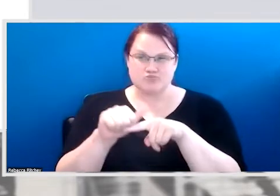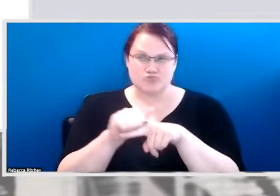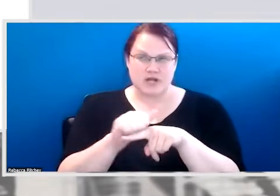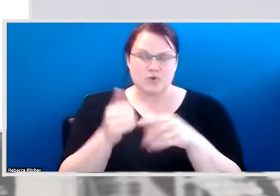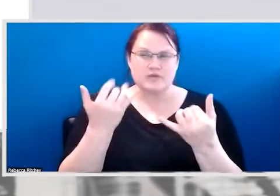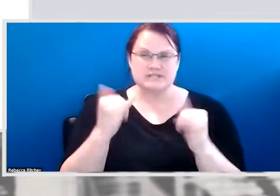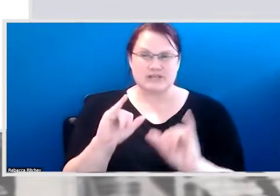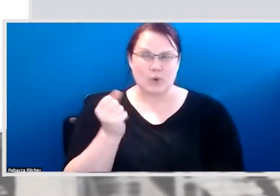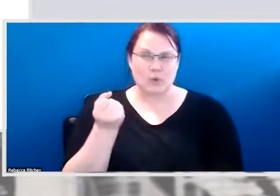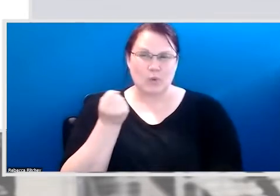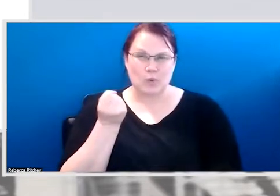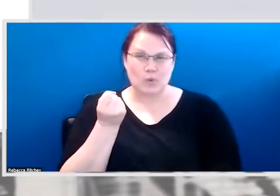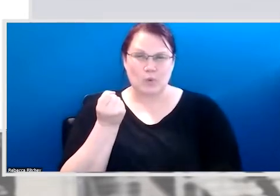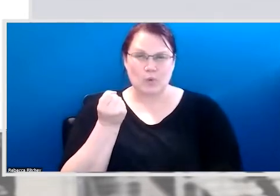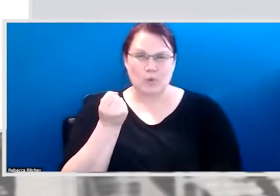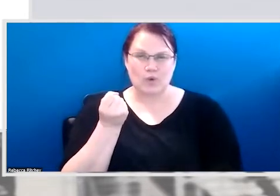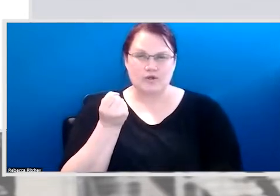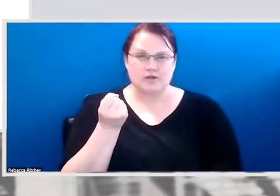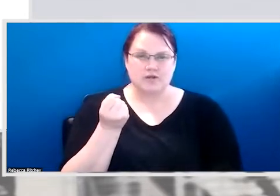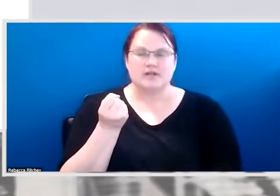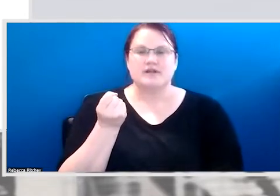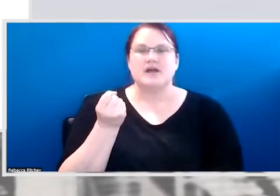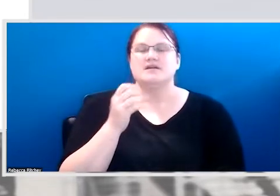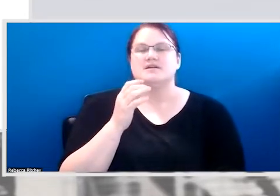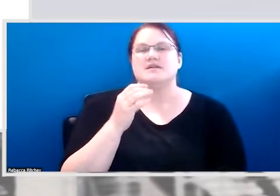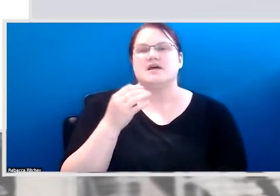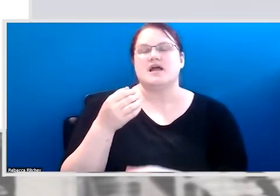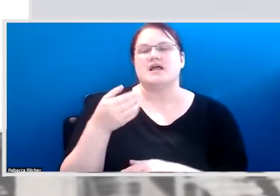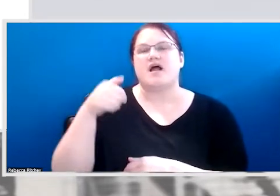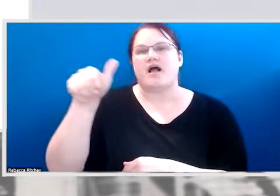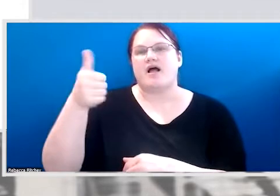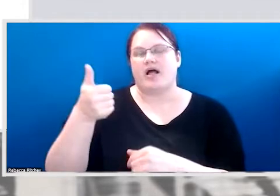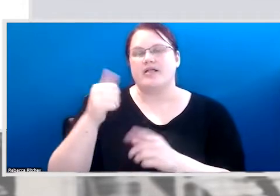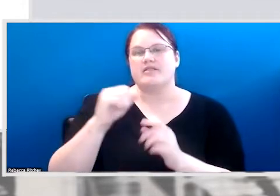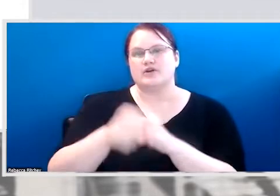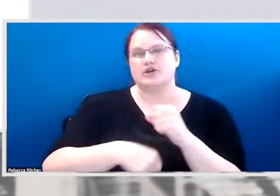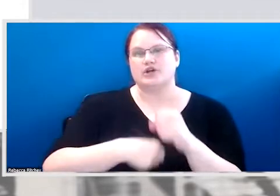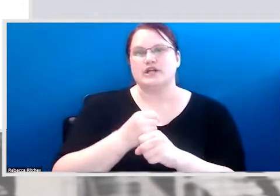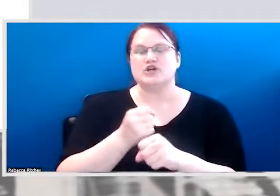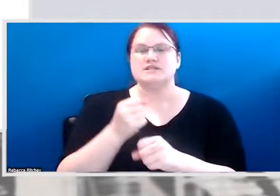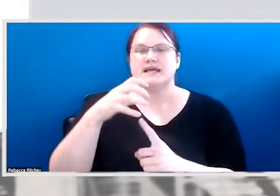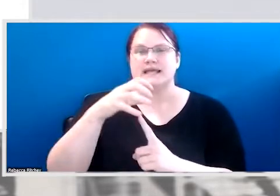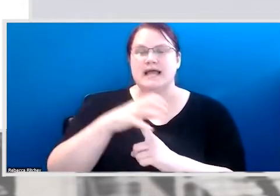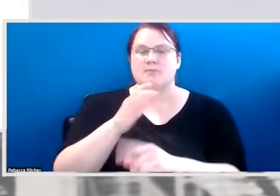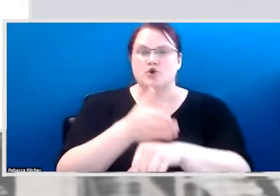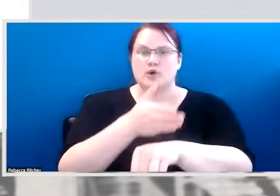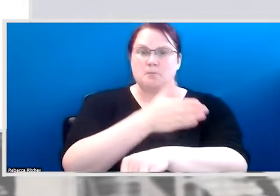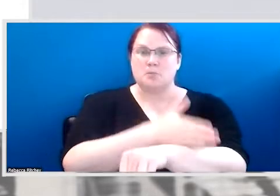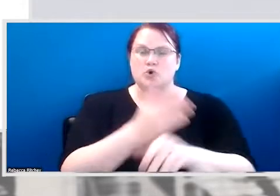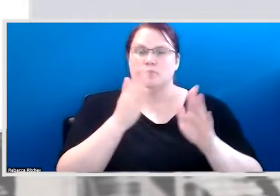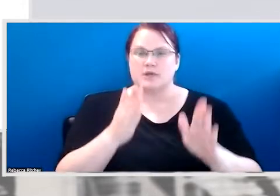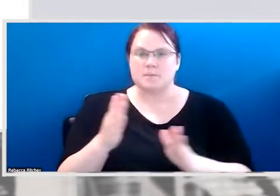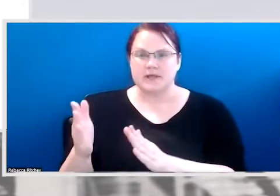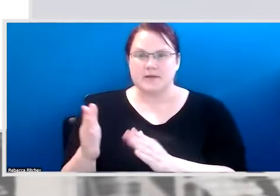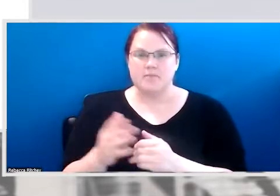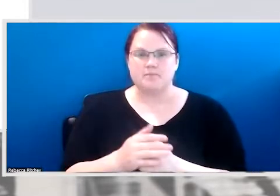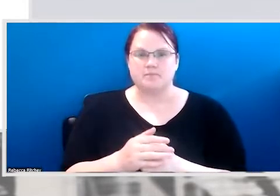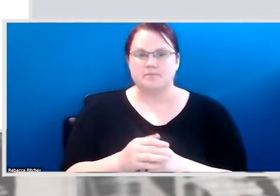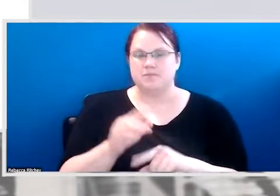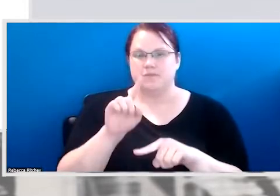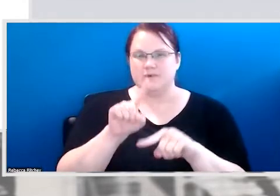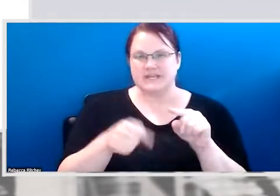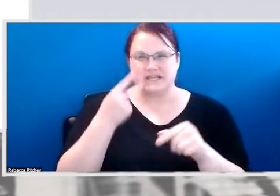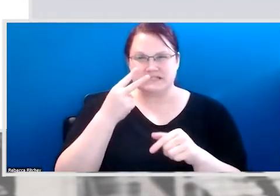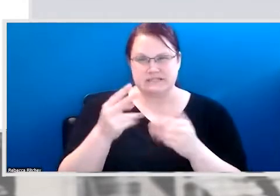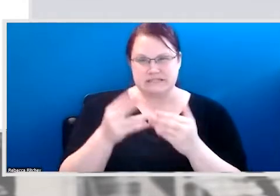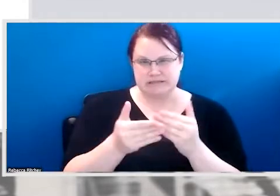on to and build out outer year budgets in what's called a capital improvement plan. So even though they may not be easy to see, there are those